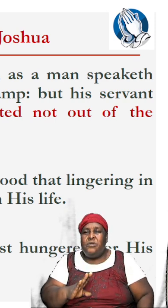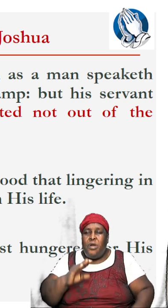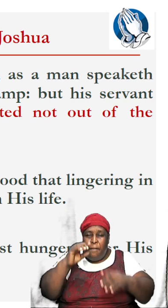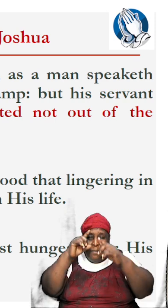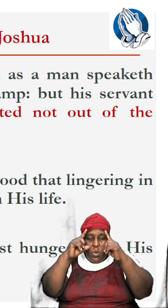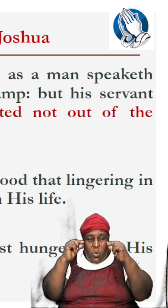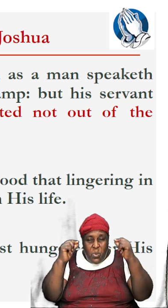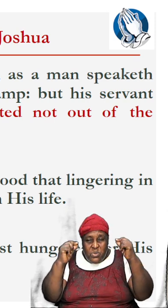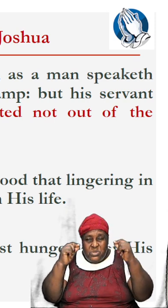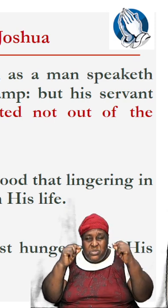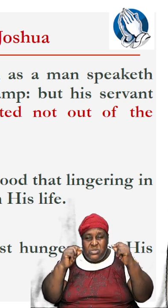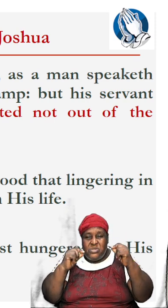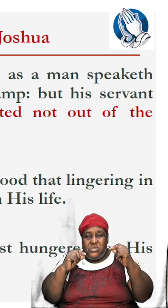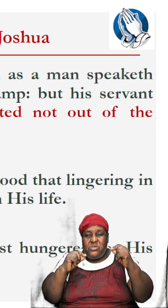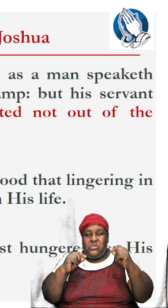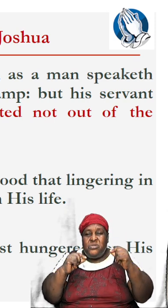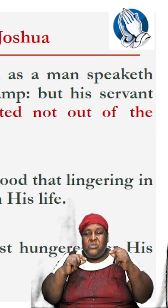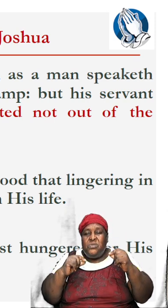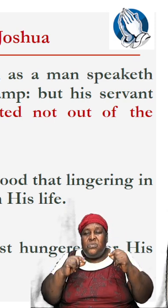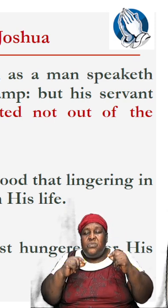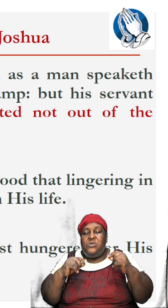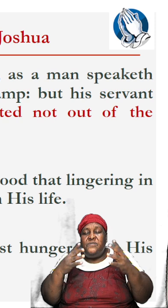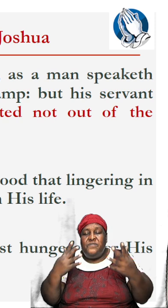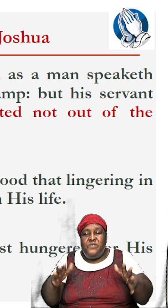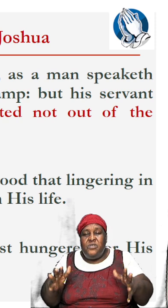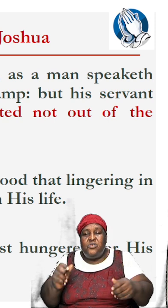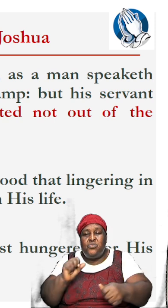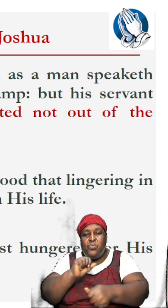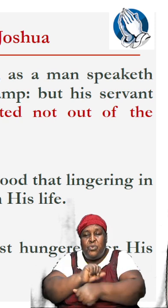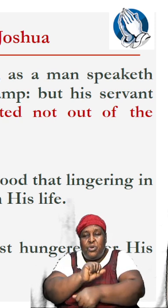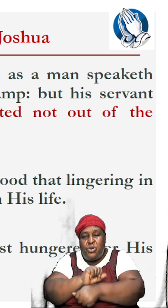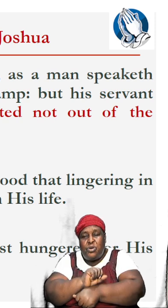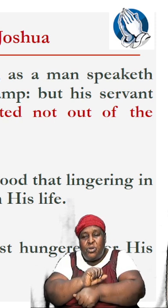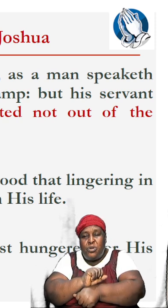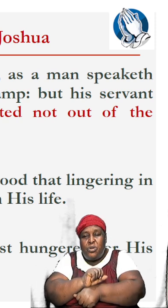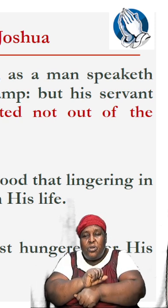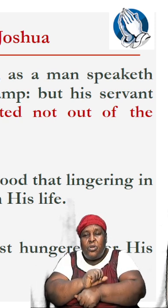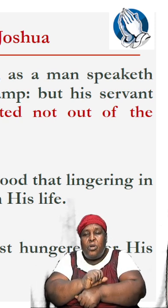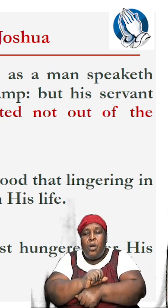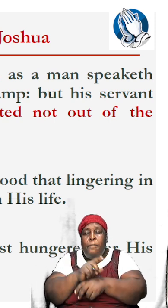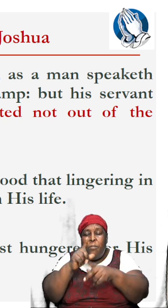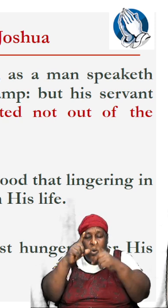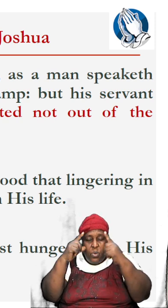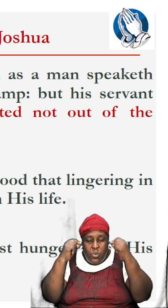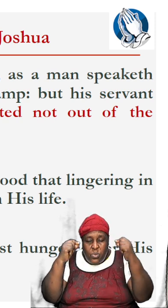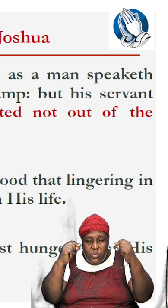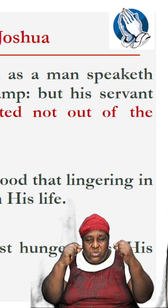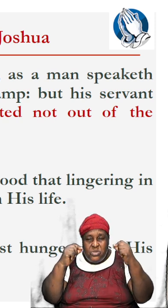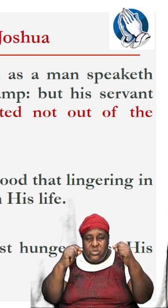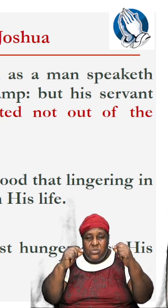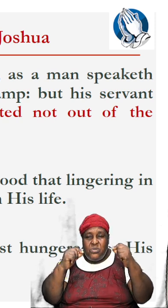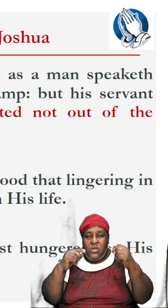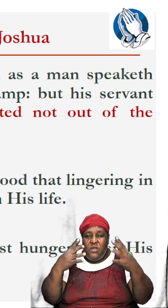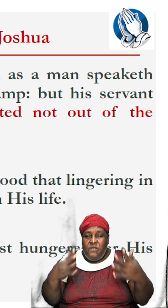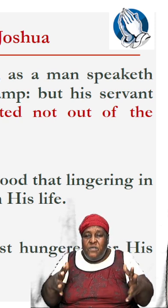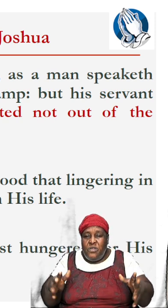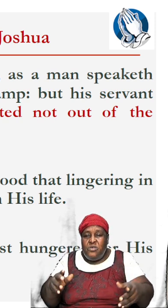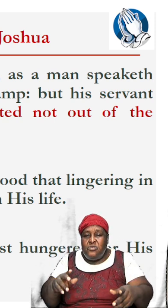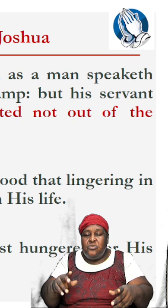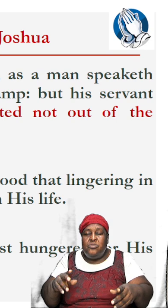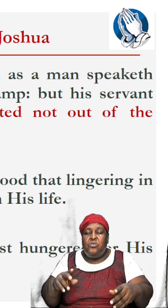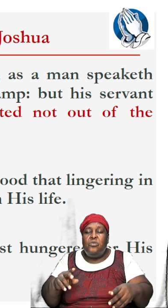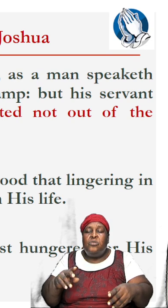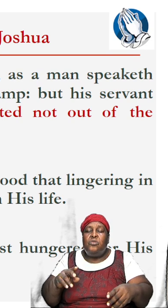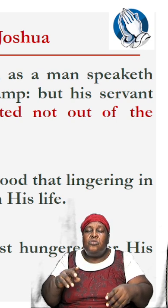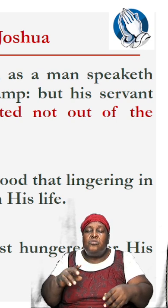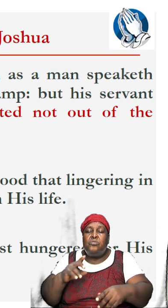Moses was done operating his work. Moses was done doing what he had to do.